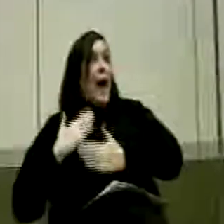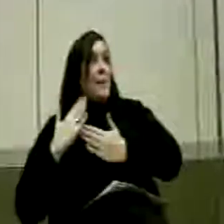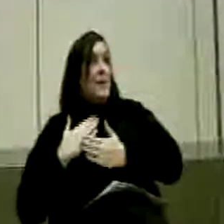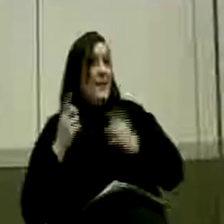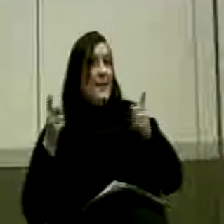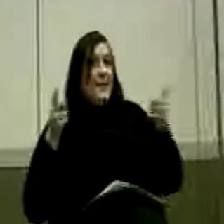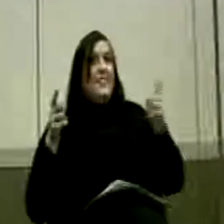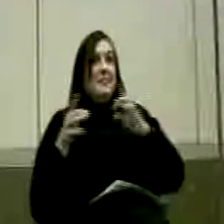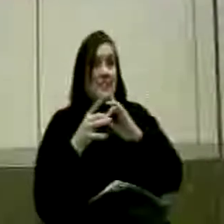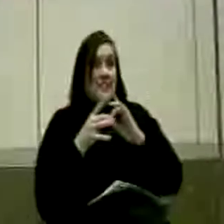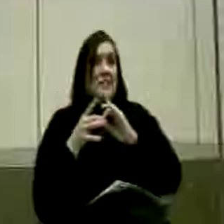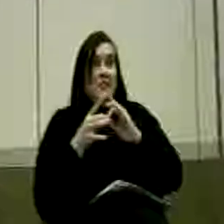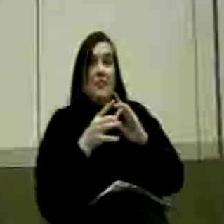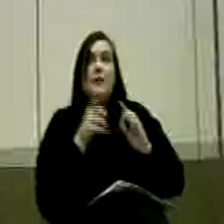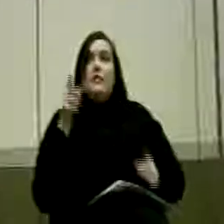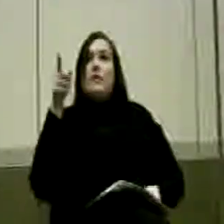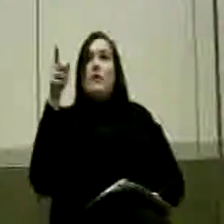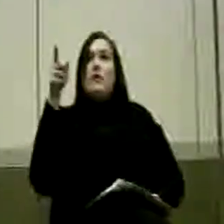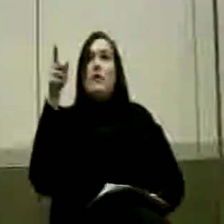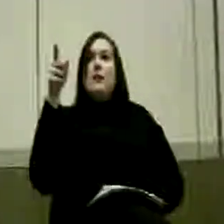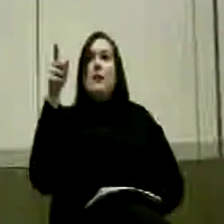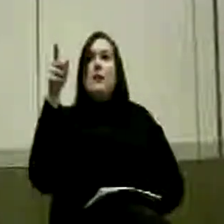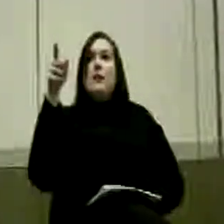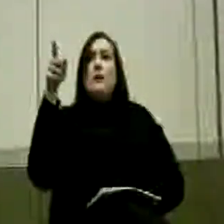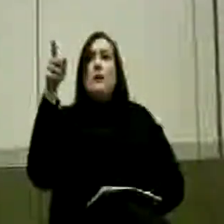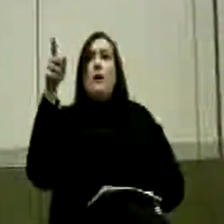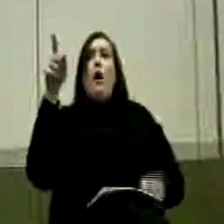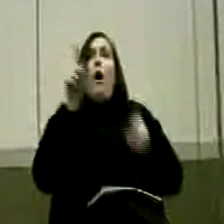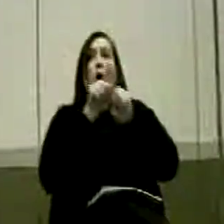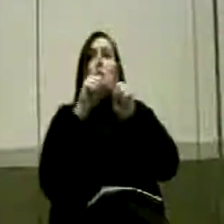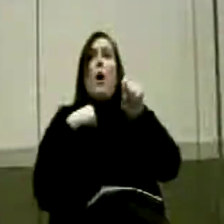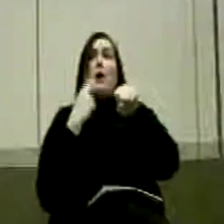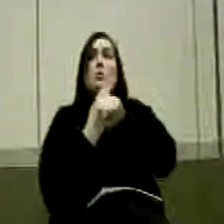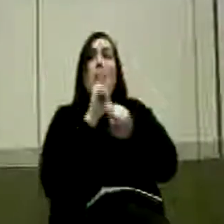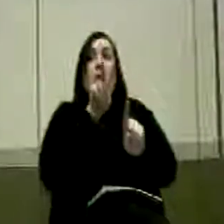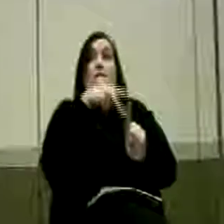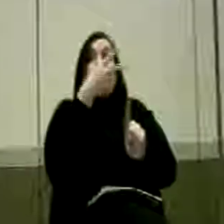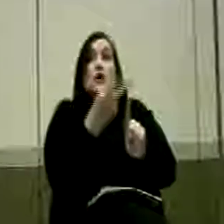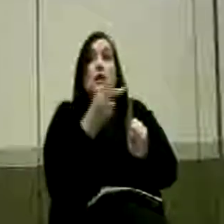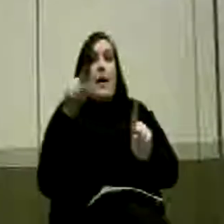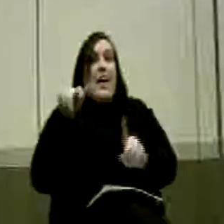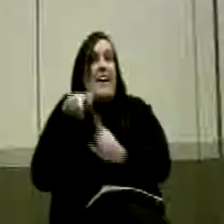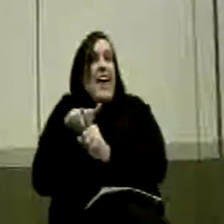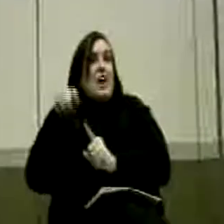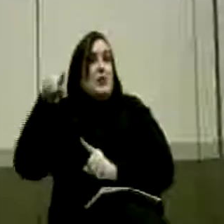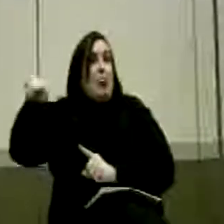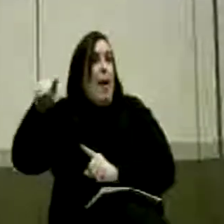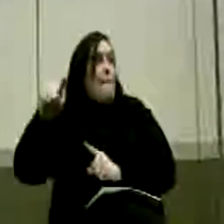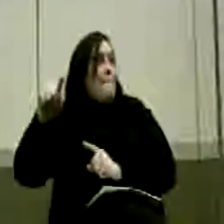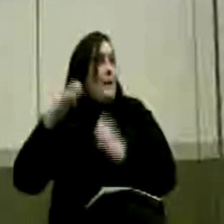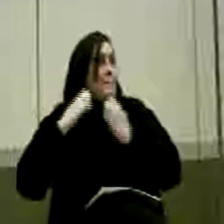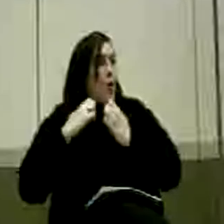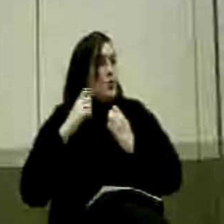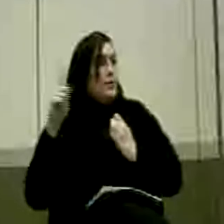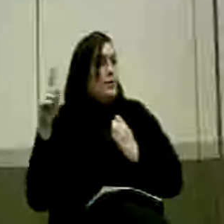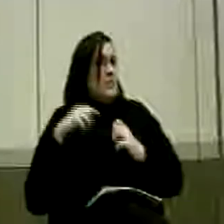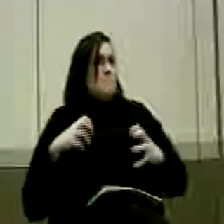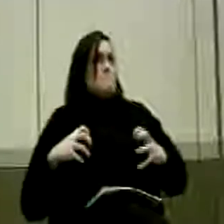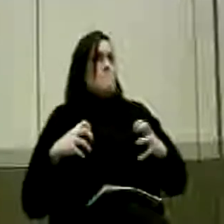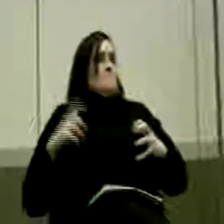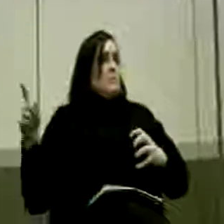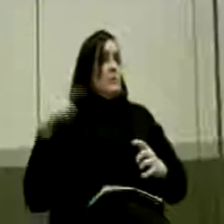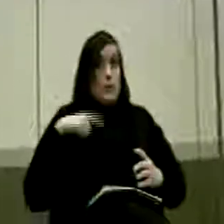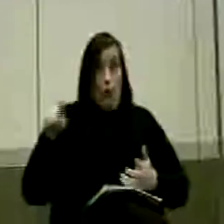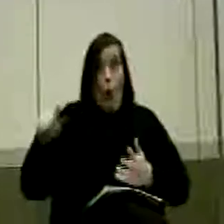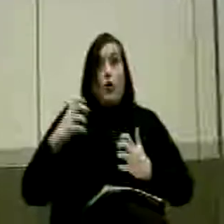Right, right, that's perfect. Also Yeah. do that in reverse works really, really well, is catch them in the emotion, Yeah. and then stop them, talk